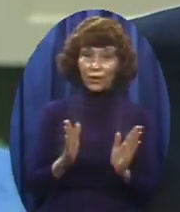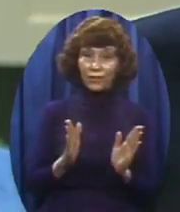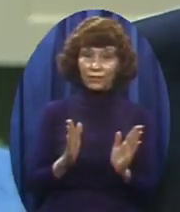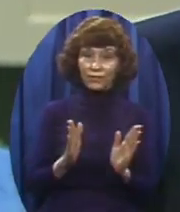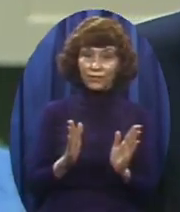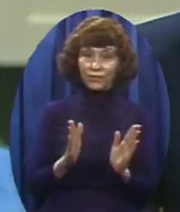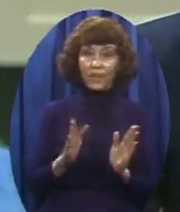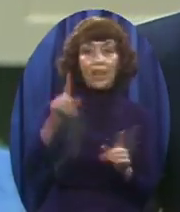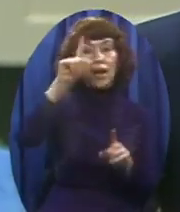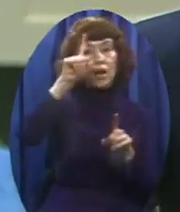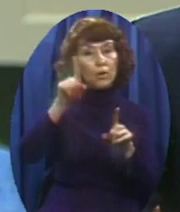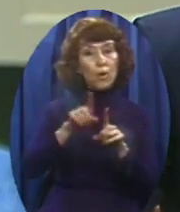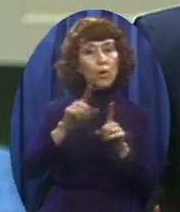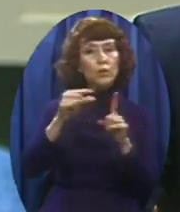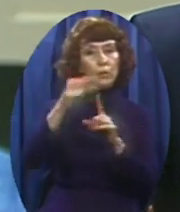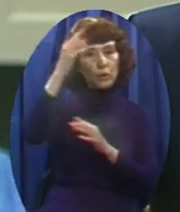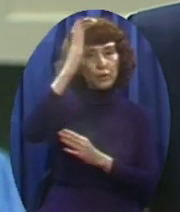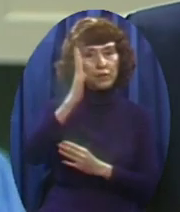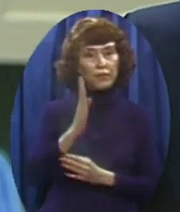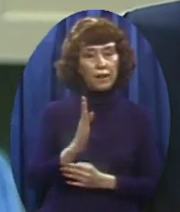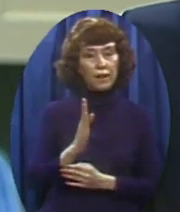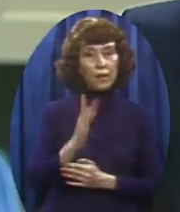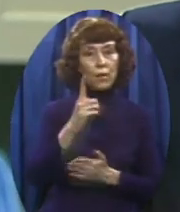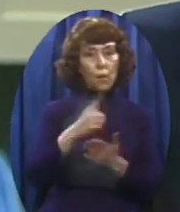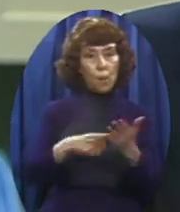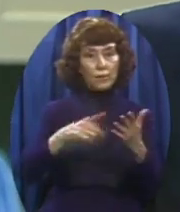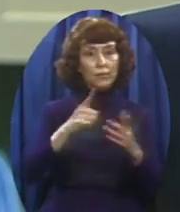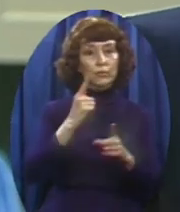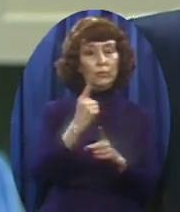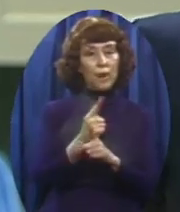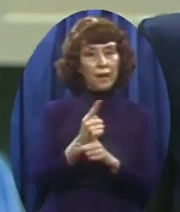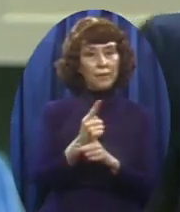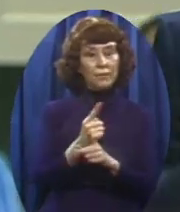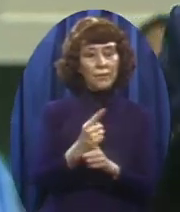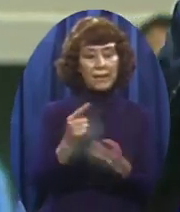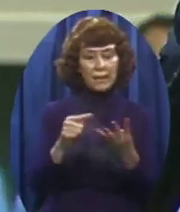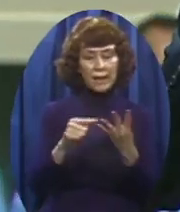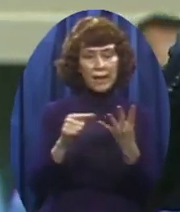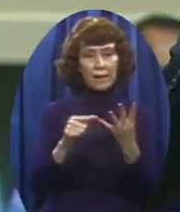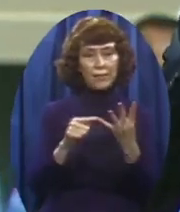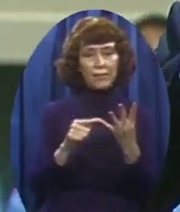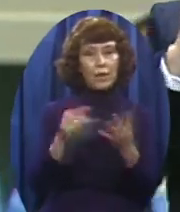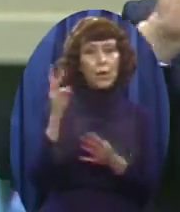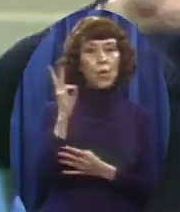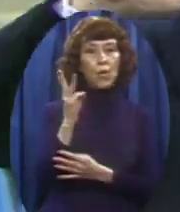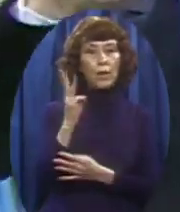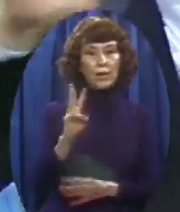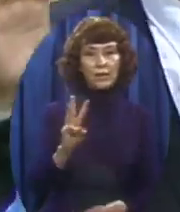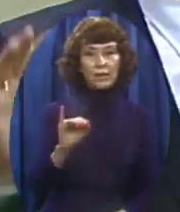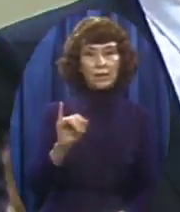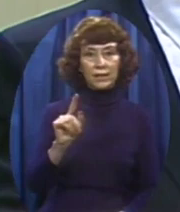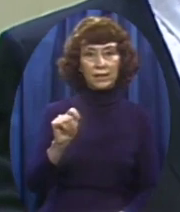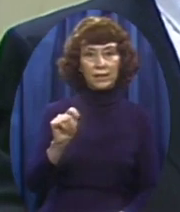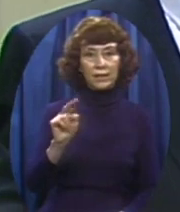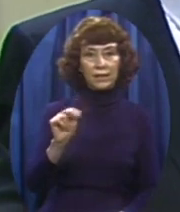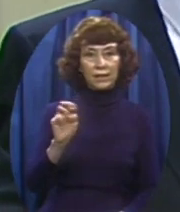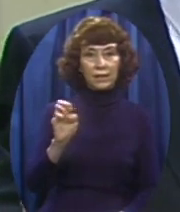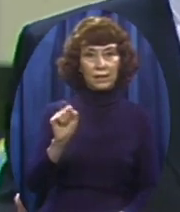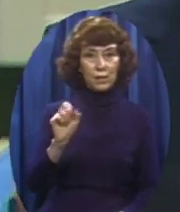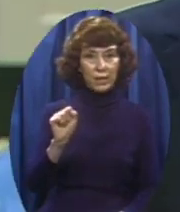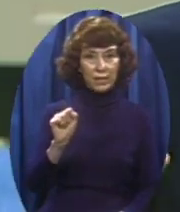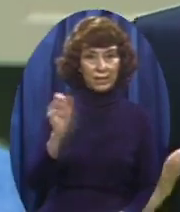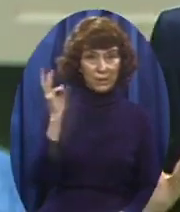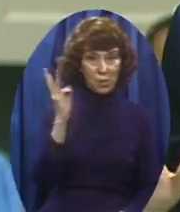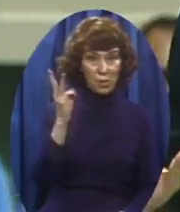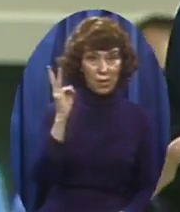the word in verse 27. Now, what about witnessing? Did you ever witness to somebody and explain the plan of salvation so